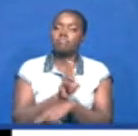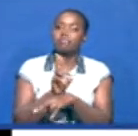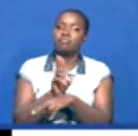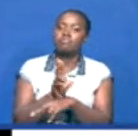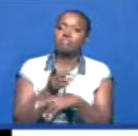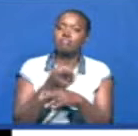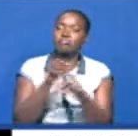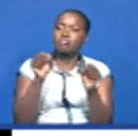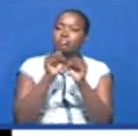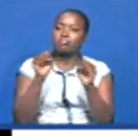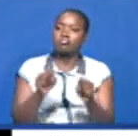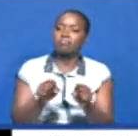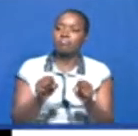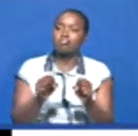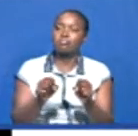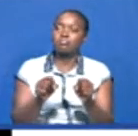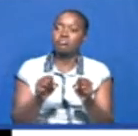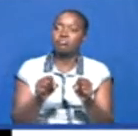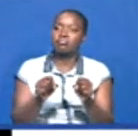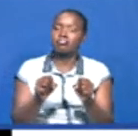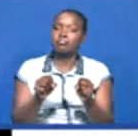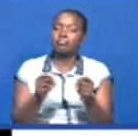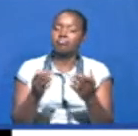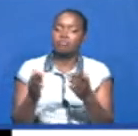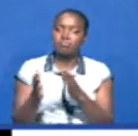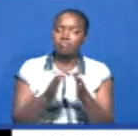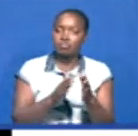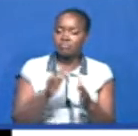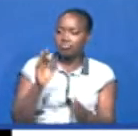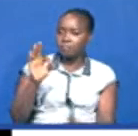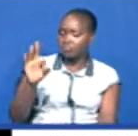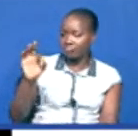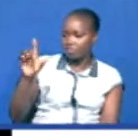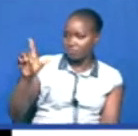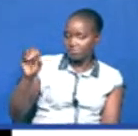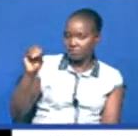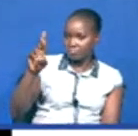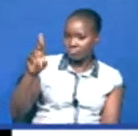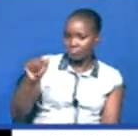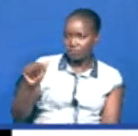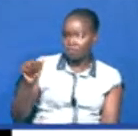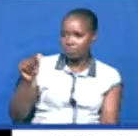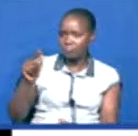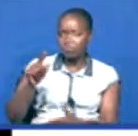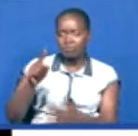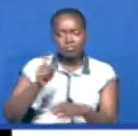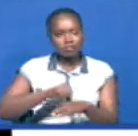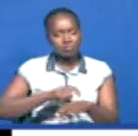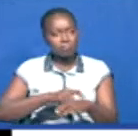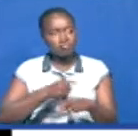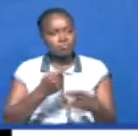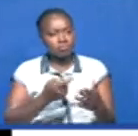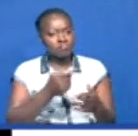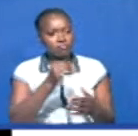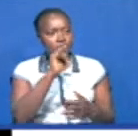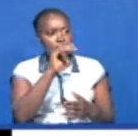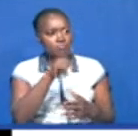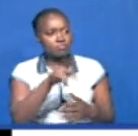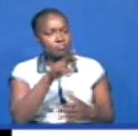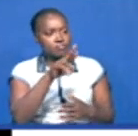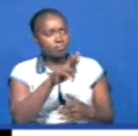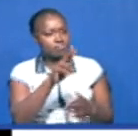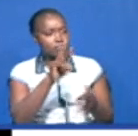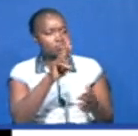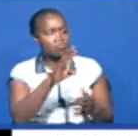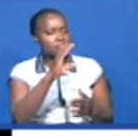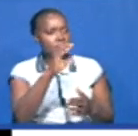system. And I want to turn now to Flora Mutahi. So when is the IPR recordation kicking off, and what are the